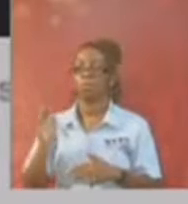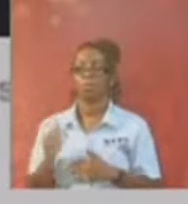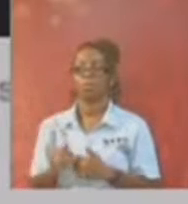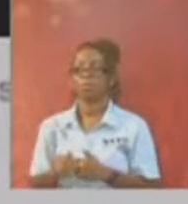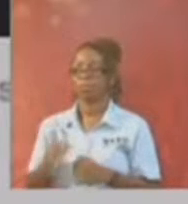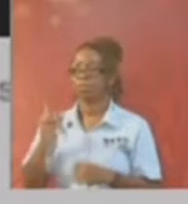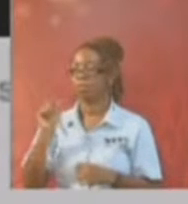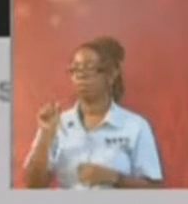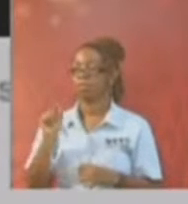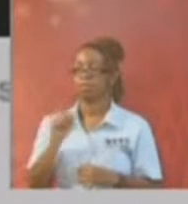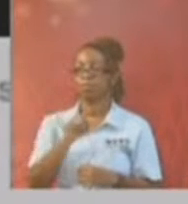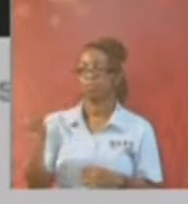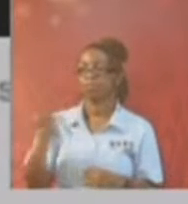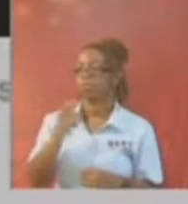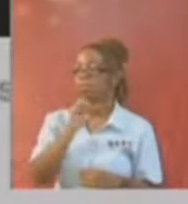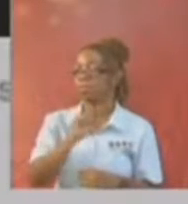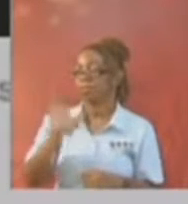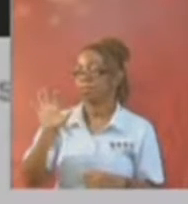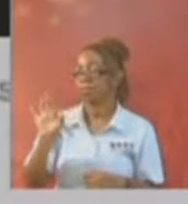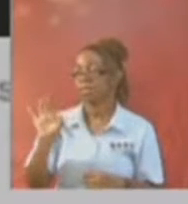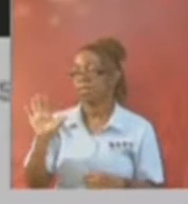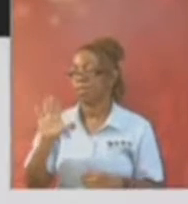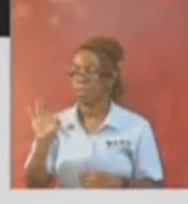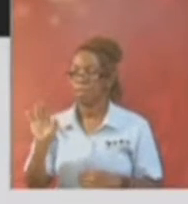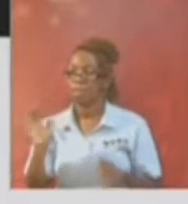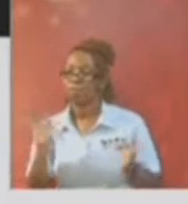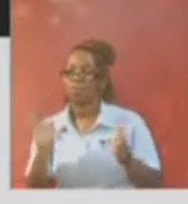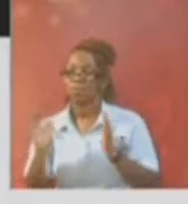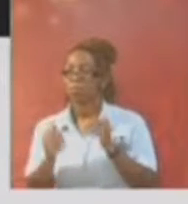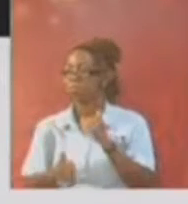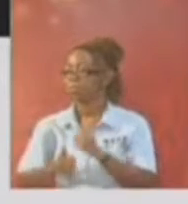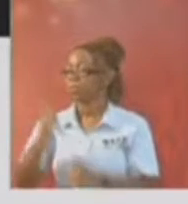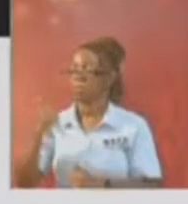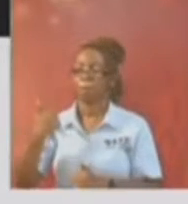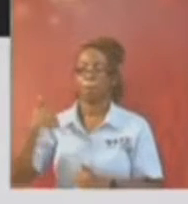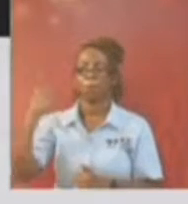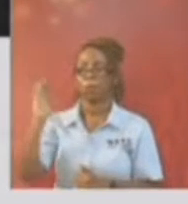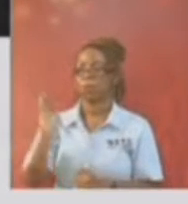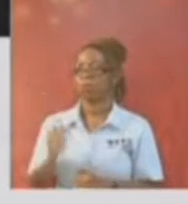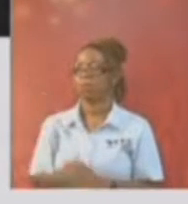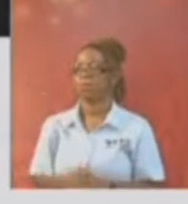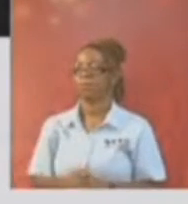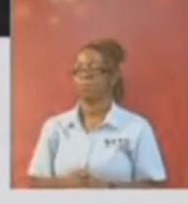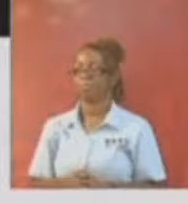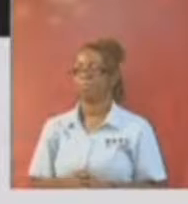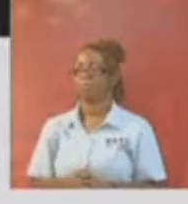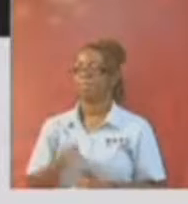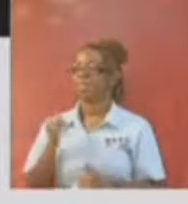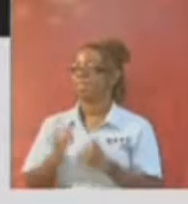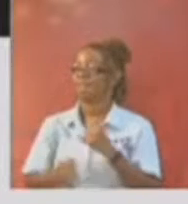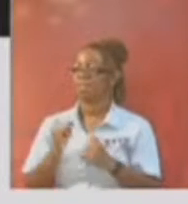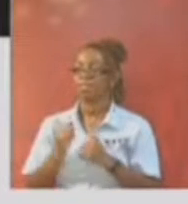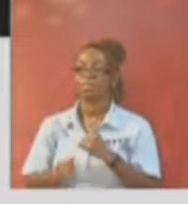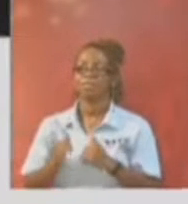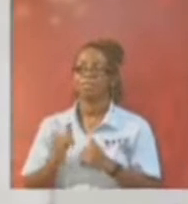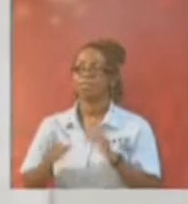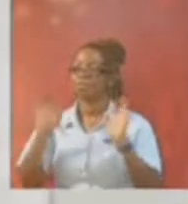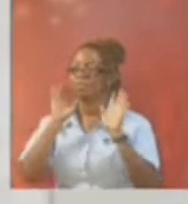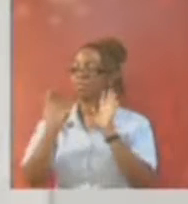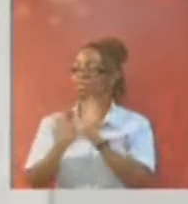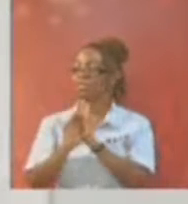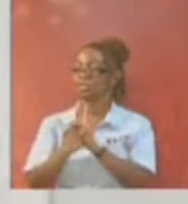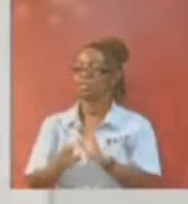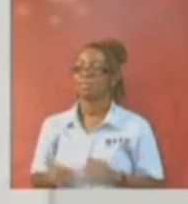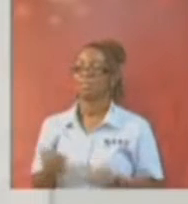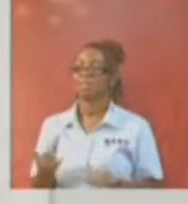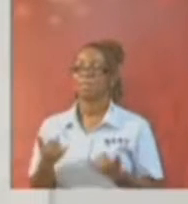county of St. George East. That actually brings me to that was the last slide. And it's just to give you an idea of what